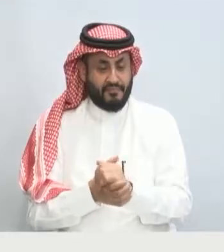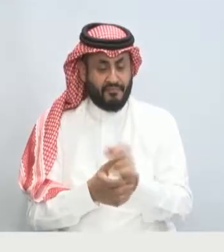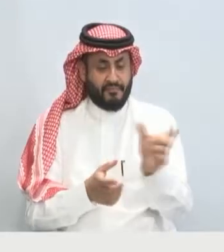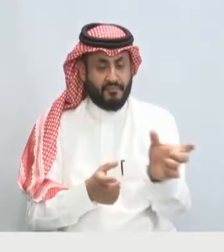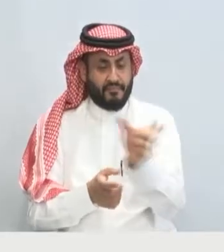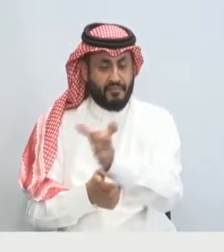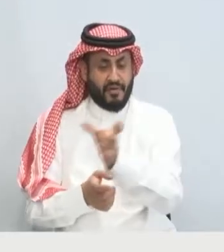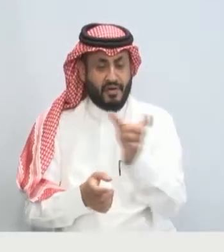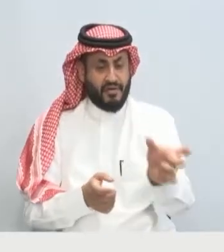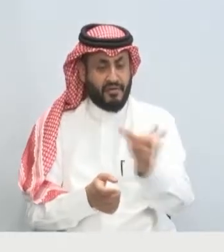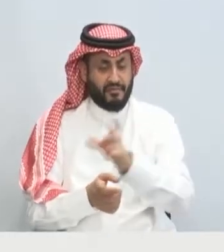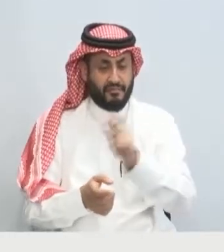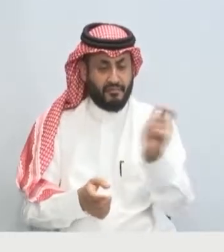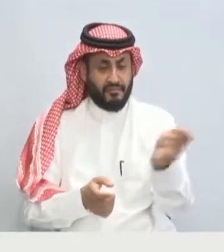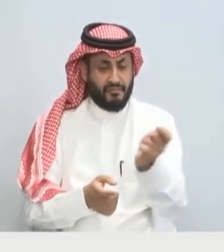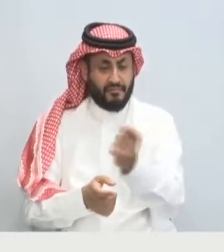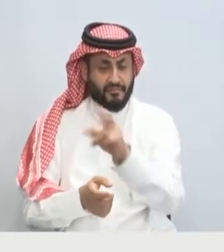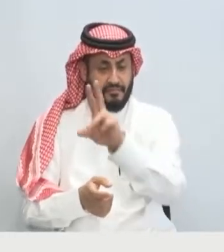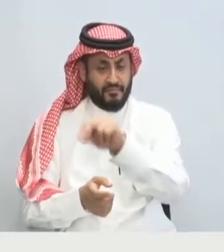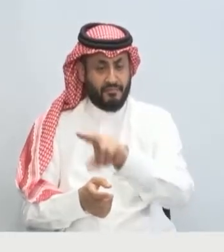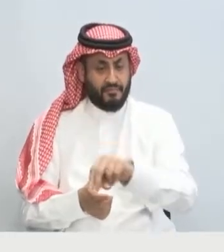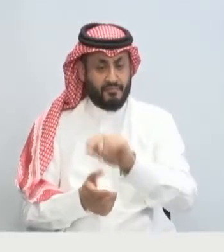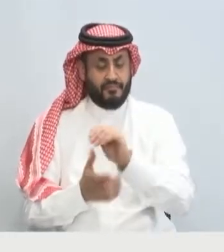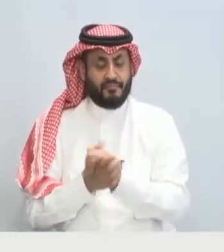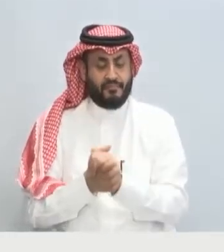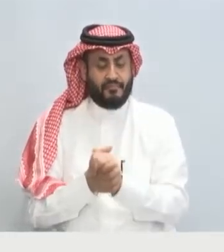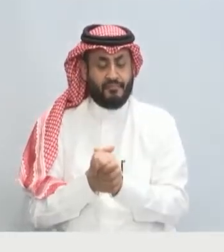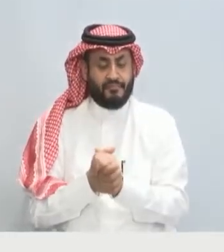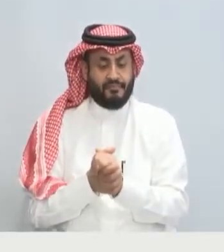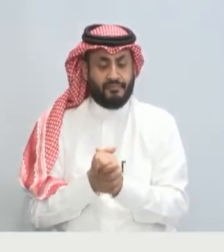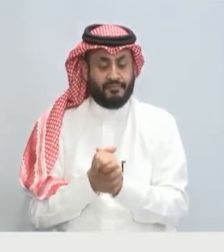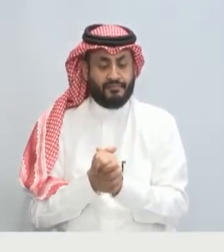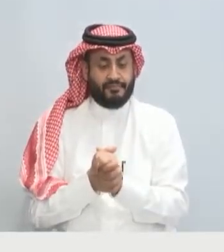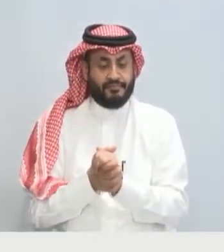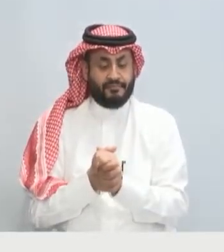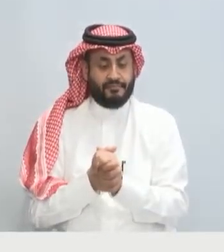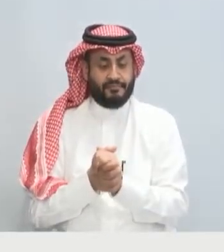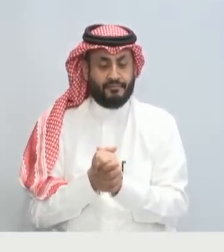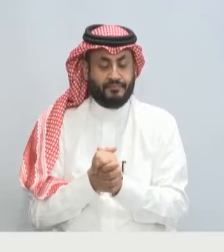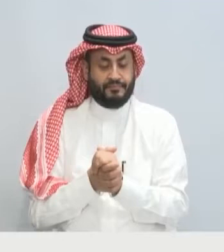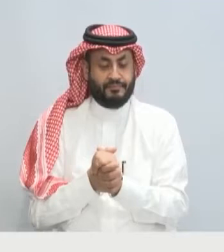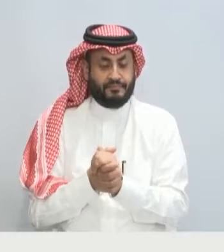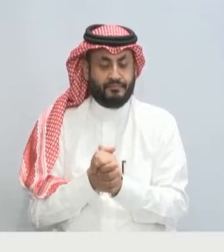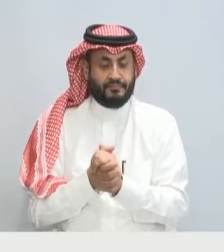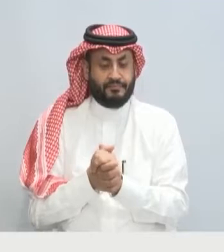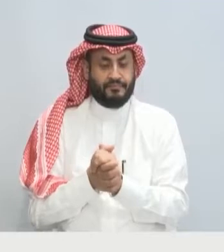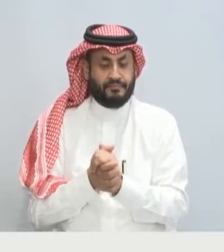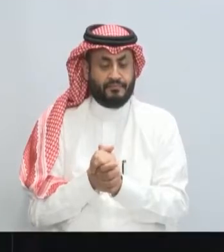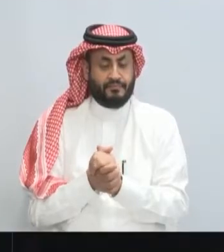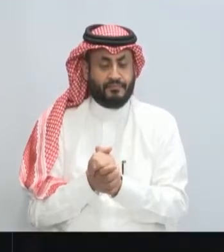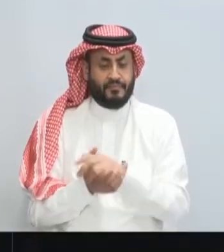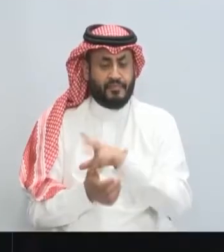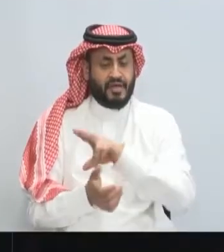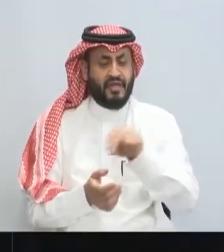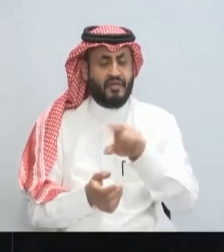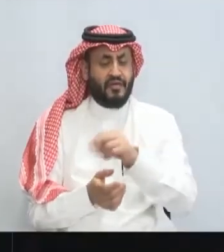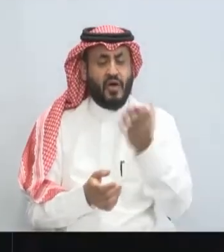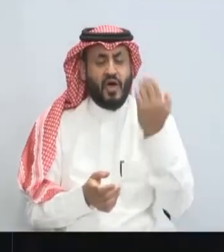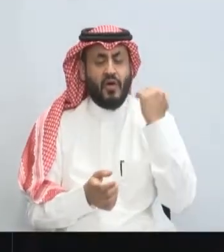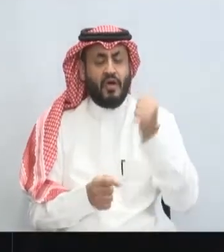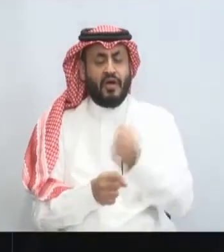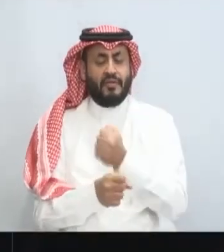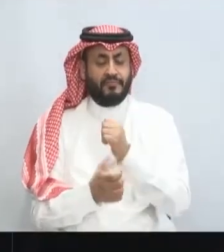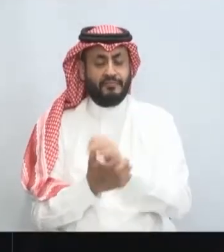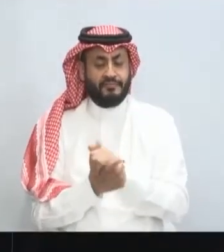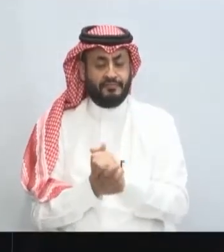these chant, we're going to write or copy the same here. So, as we did from last time,